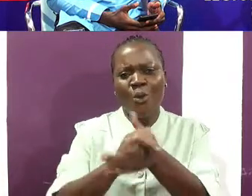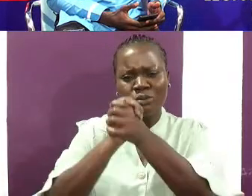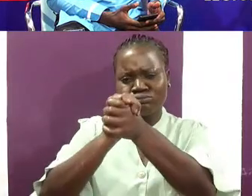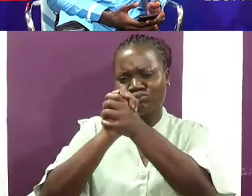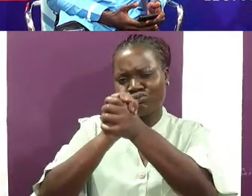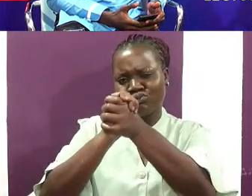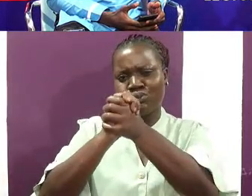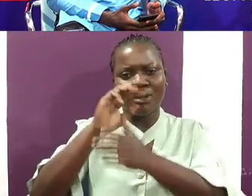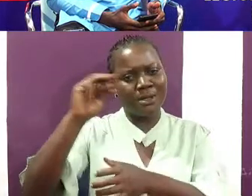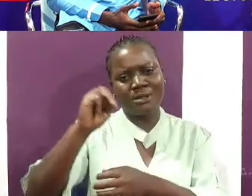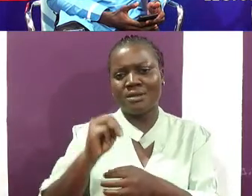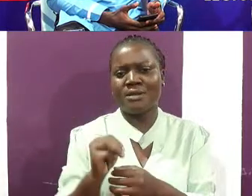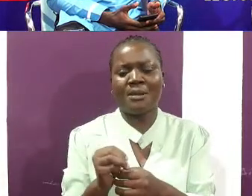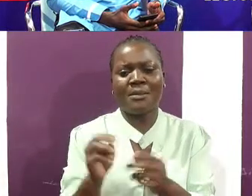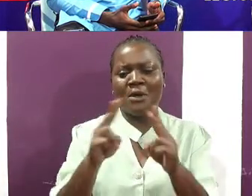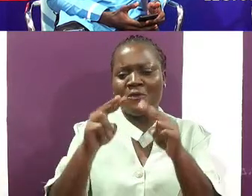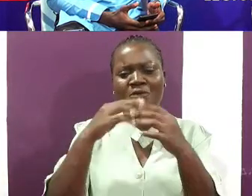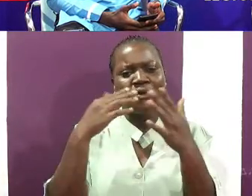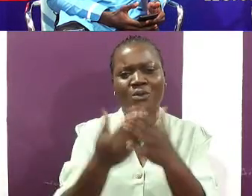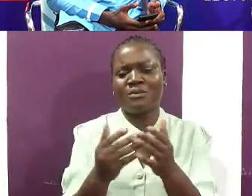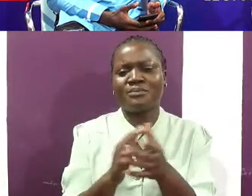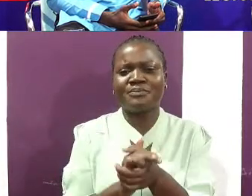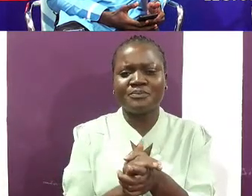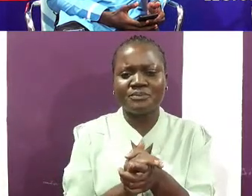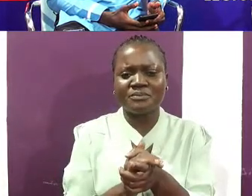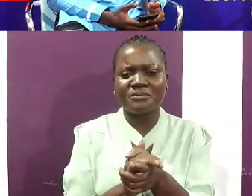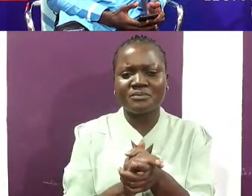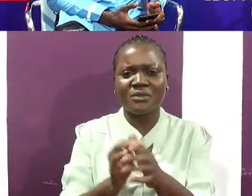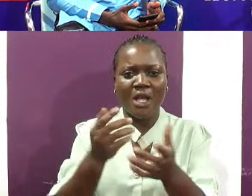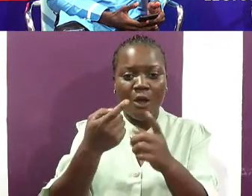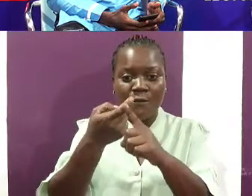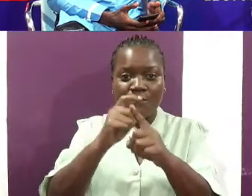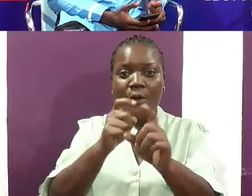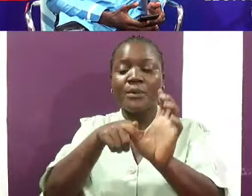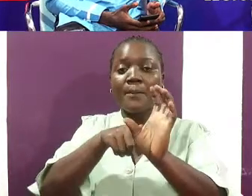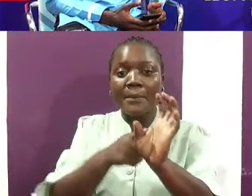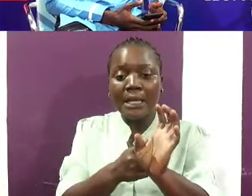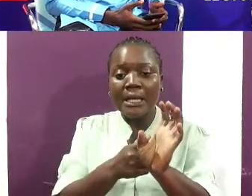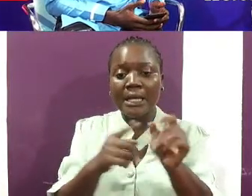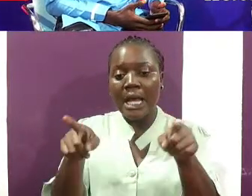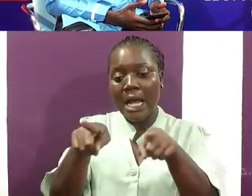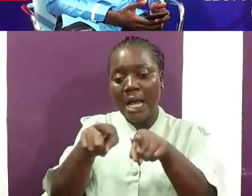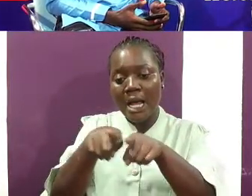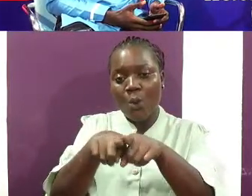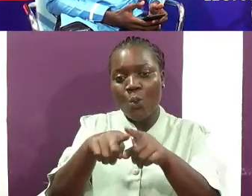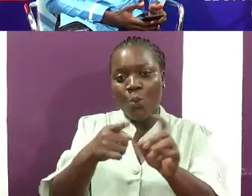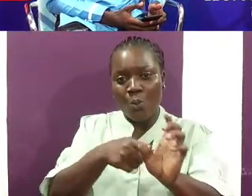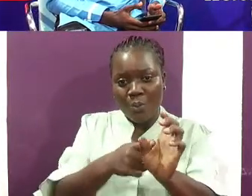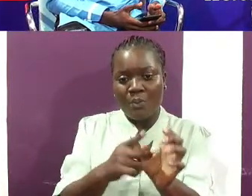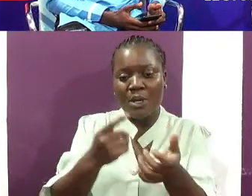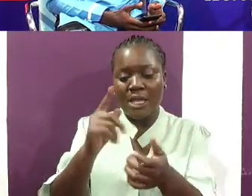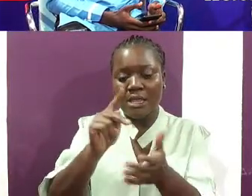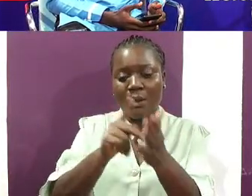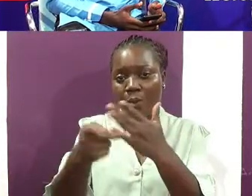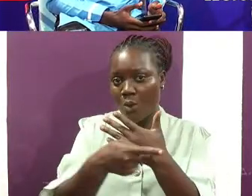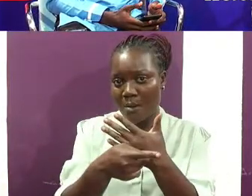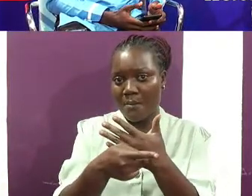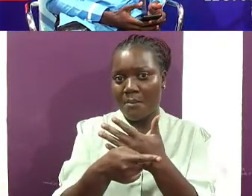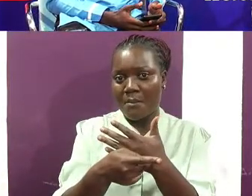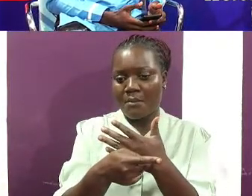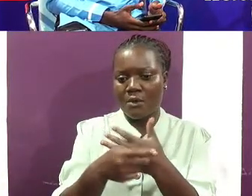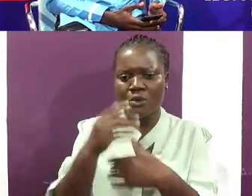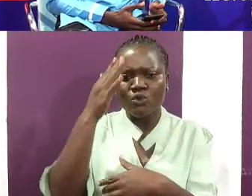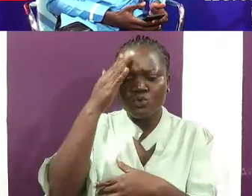etie right from the beginning of eye ye dwuma die a iguso a ye di ekoi no utimi se eye